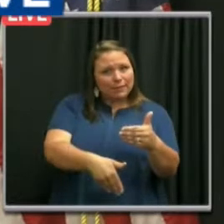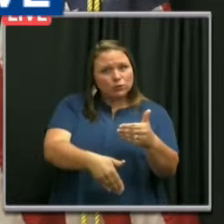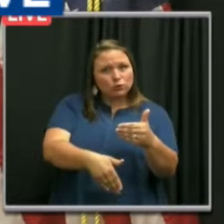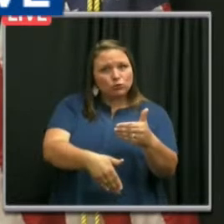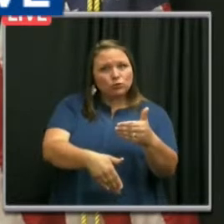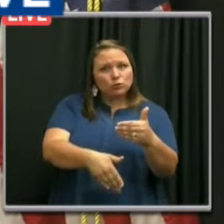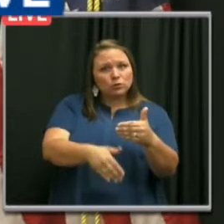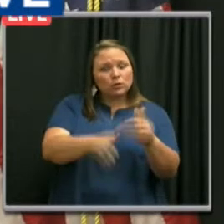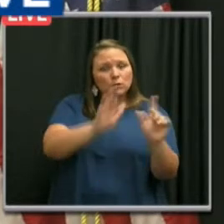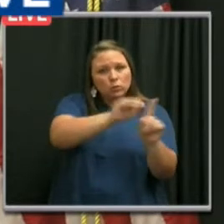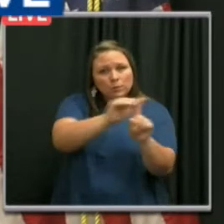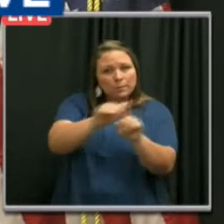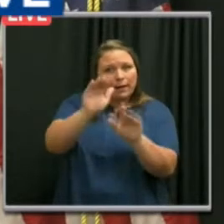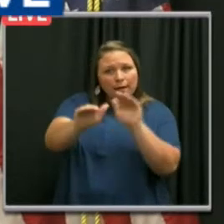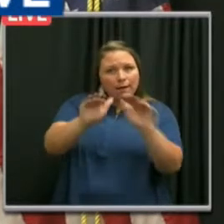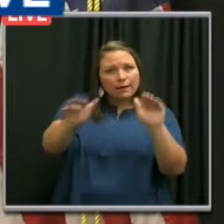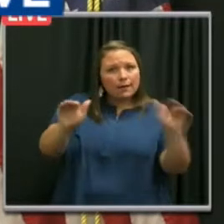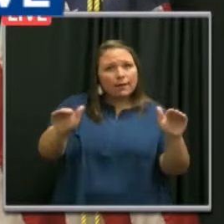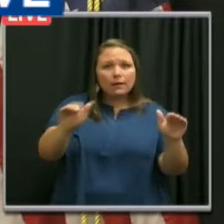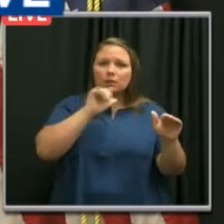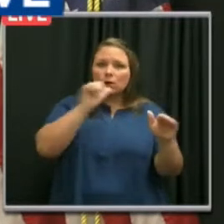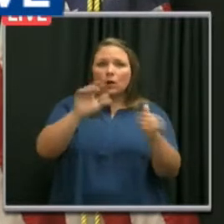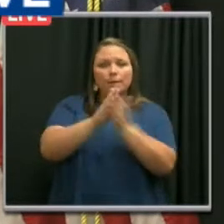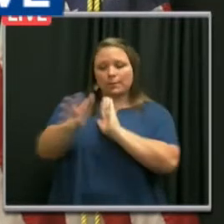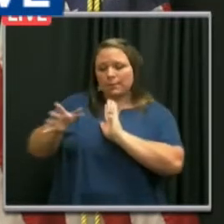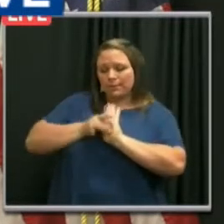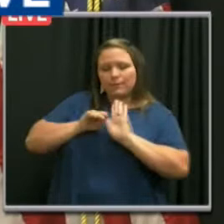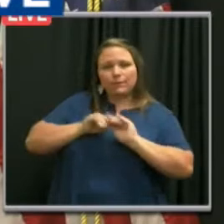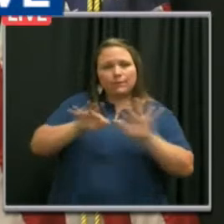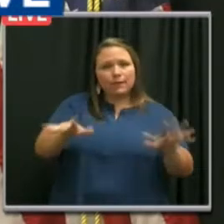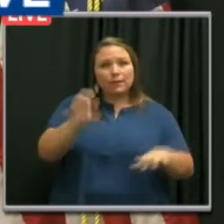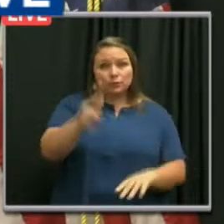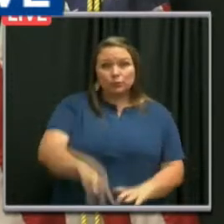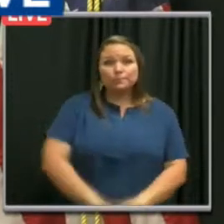and remind each other not to be a vector.